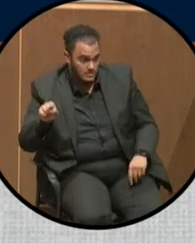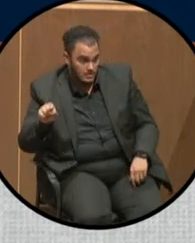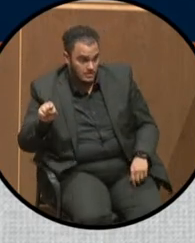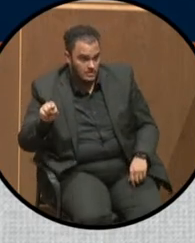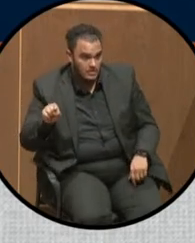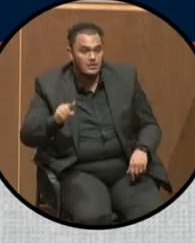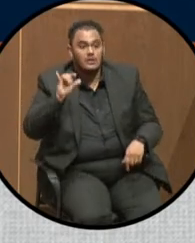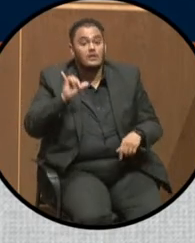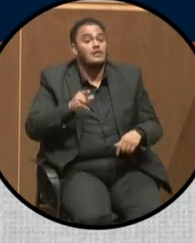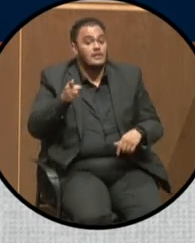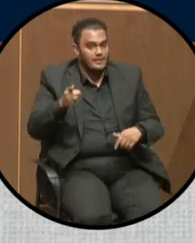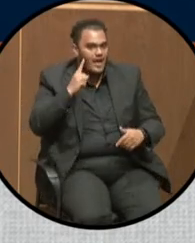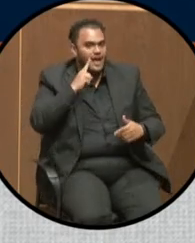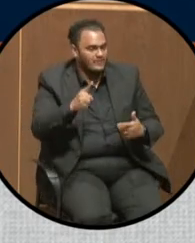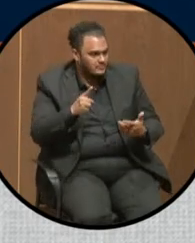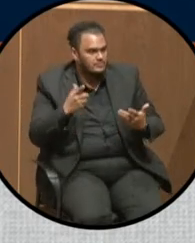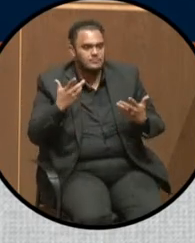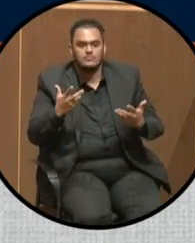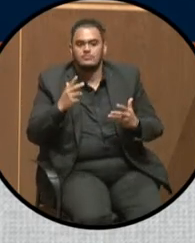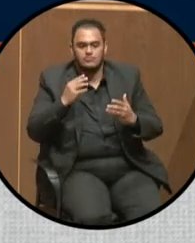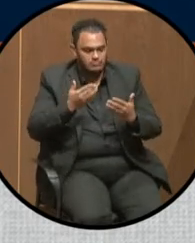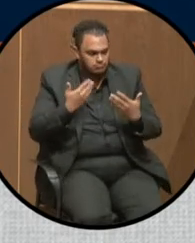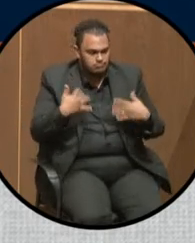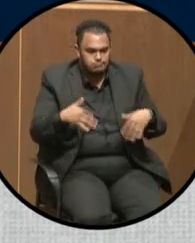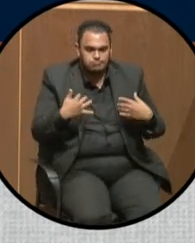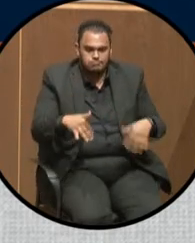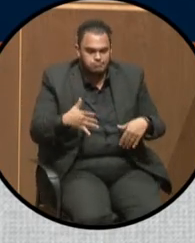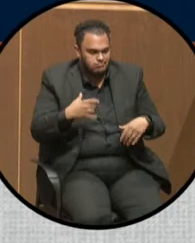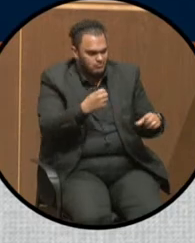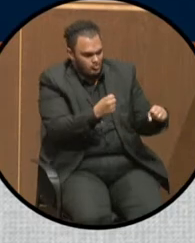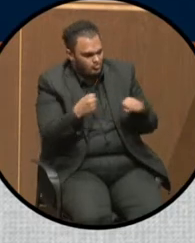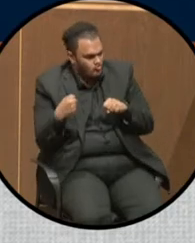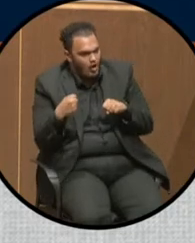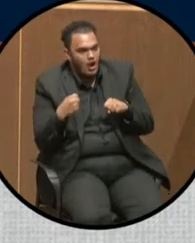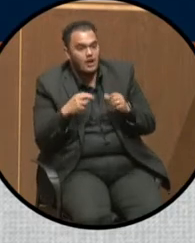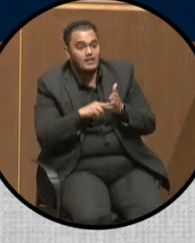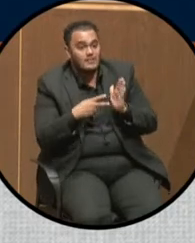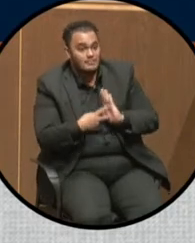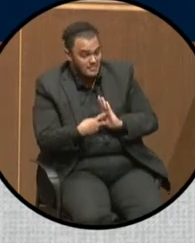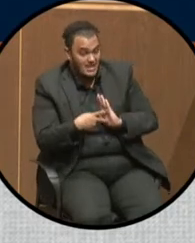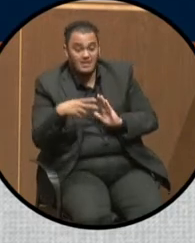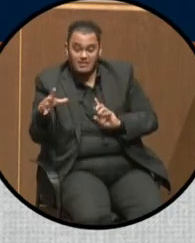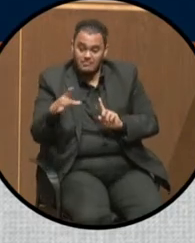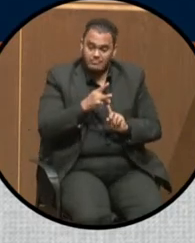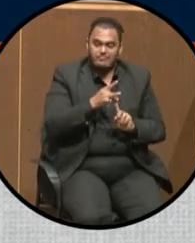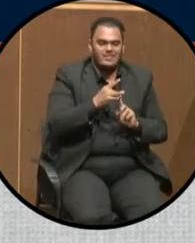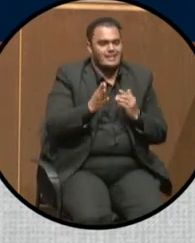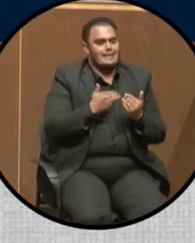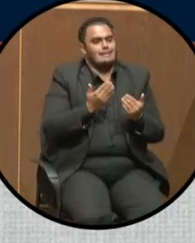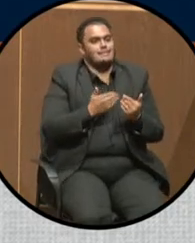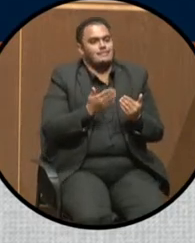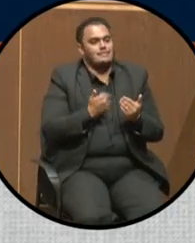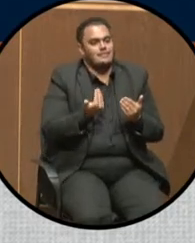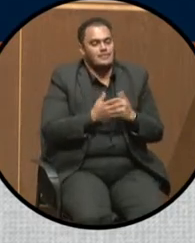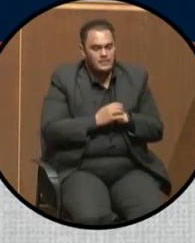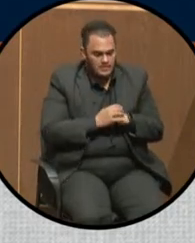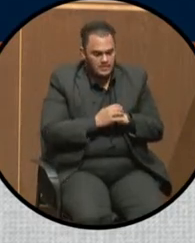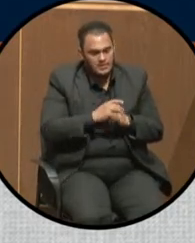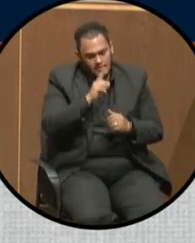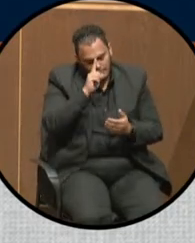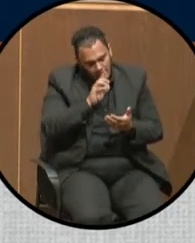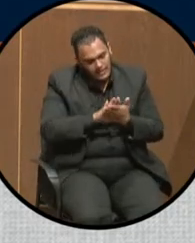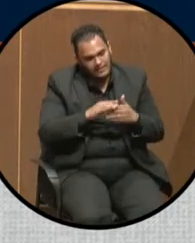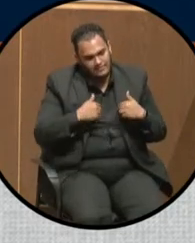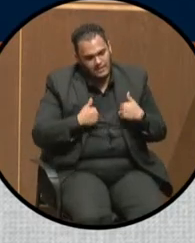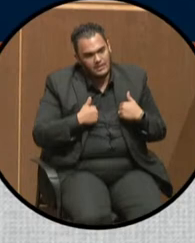outbreak. The mutation gives advantages over other strains, making it more transmissible. Believe me, masks work. During peak